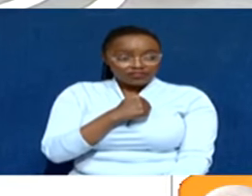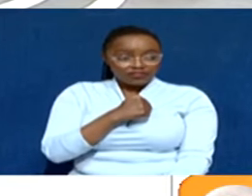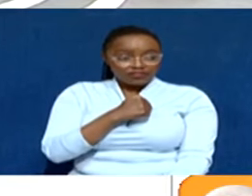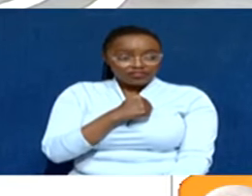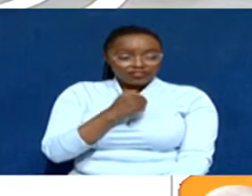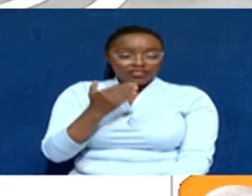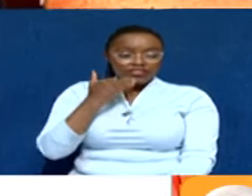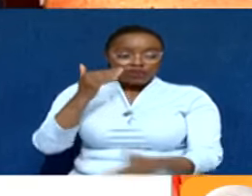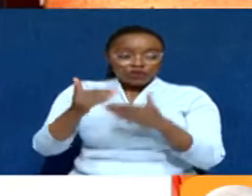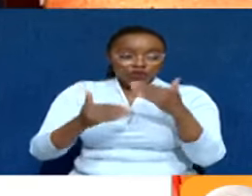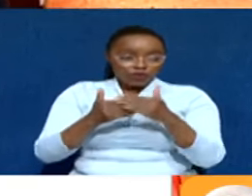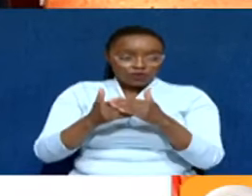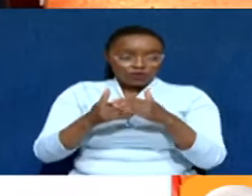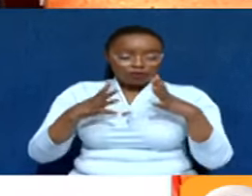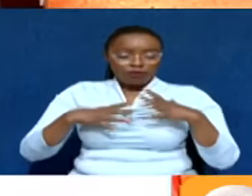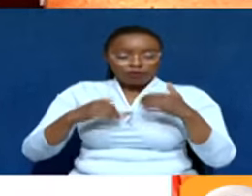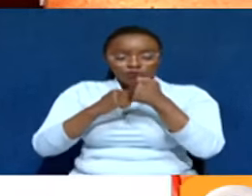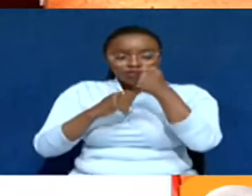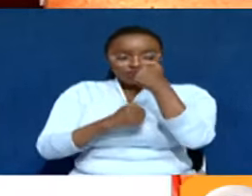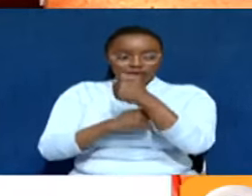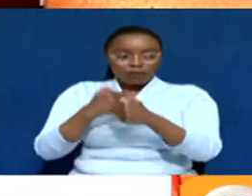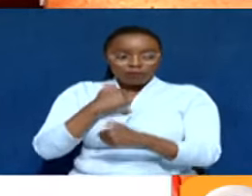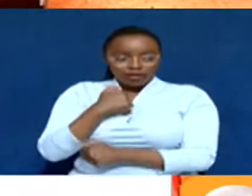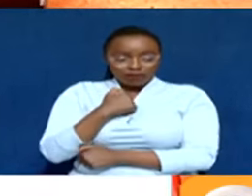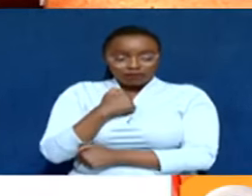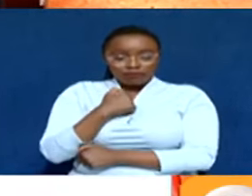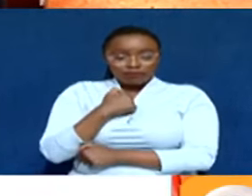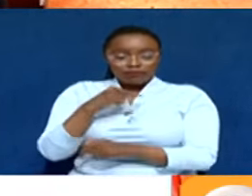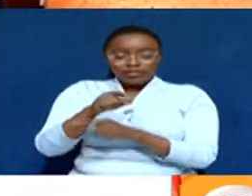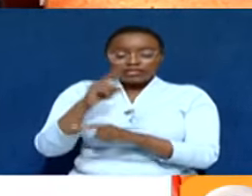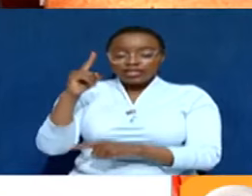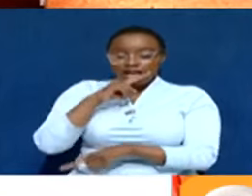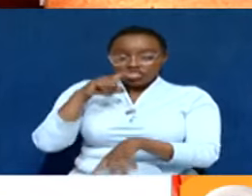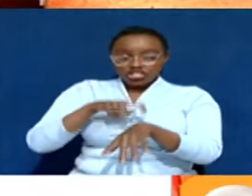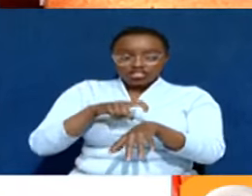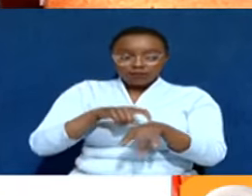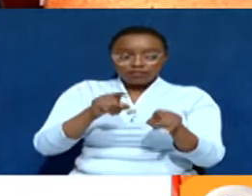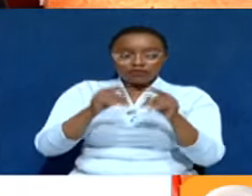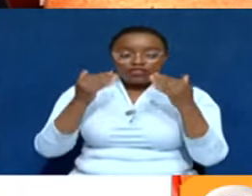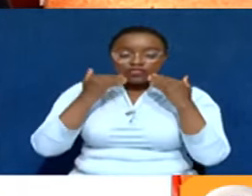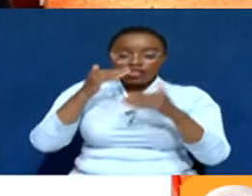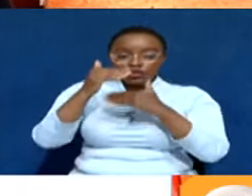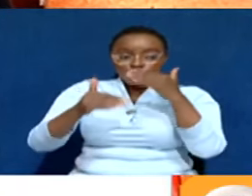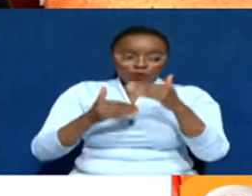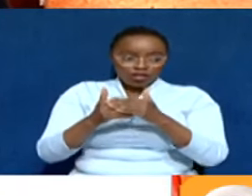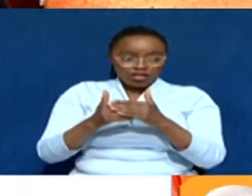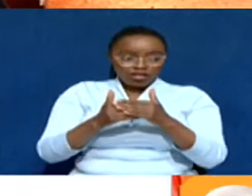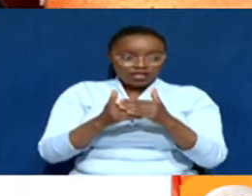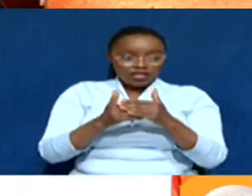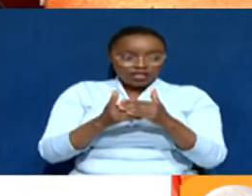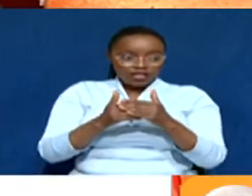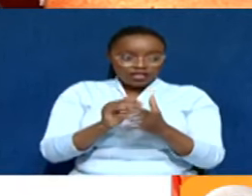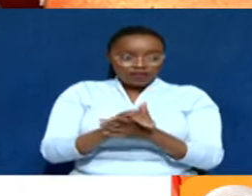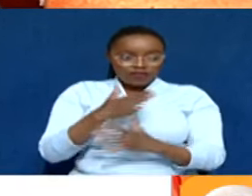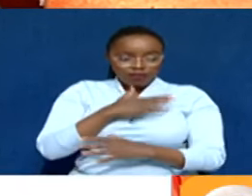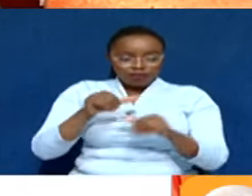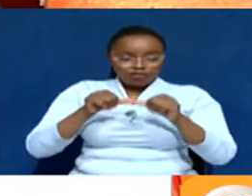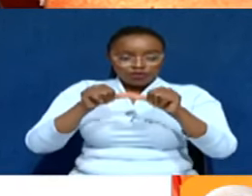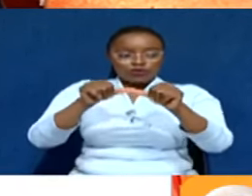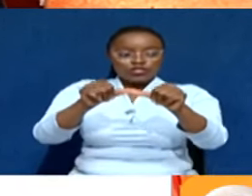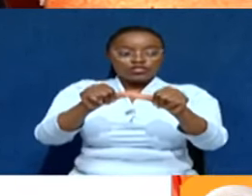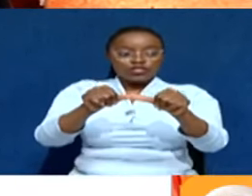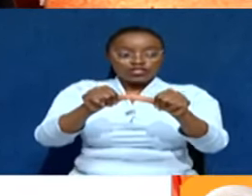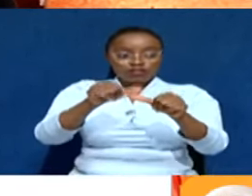Jeff, I thank everyone that who stand up with me at this tough moment. I really thank you guys. And please